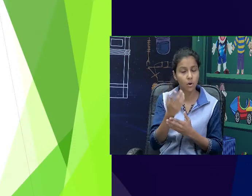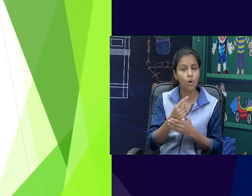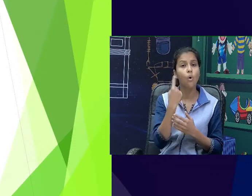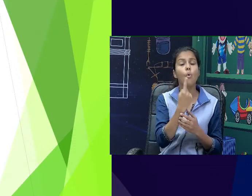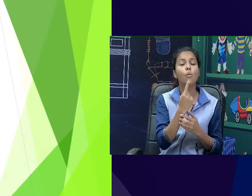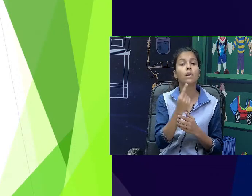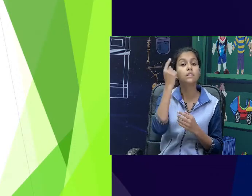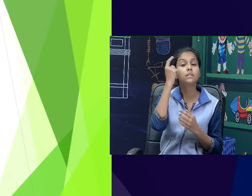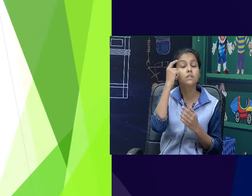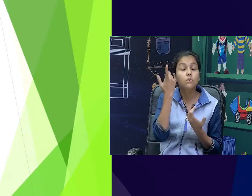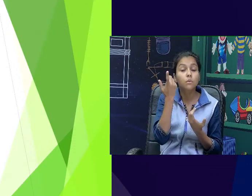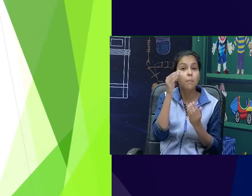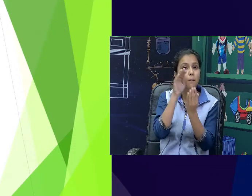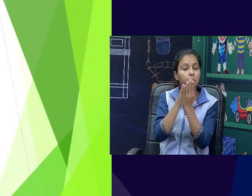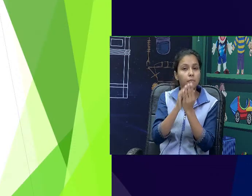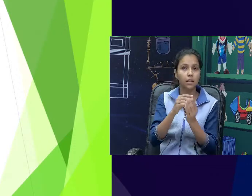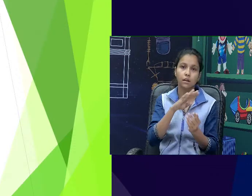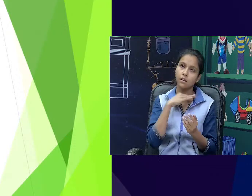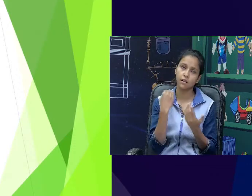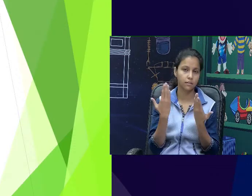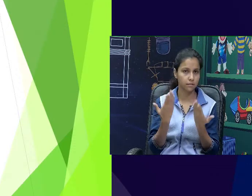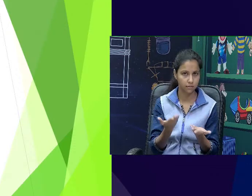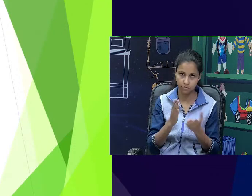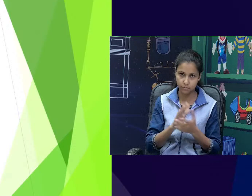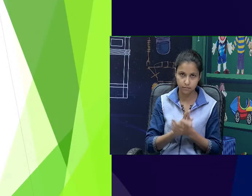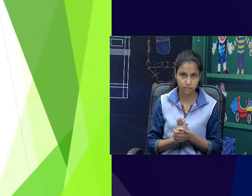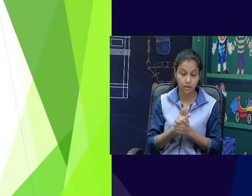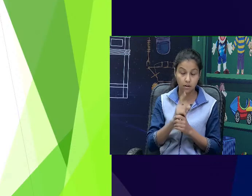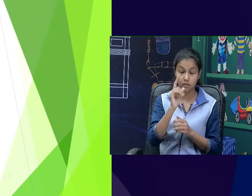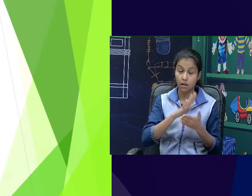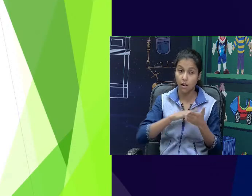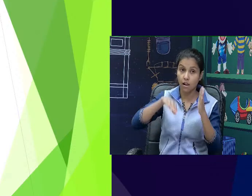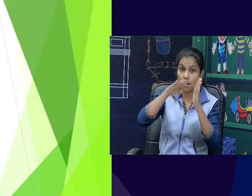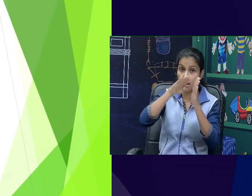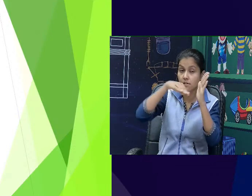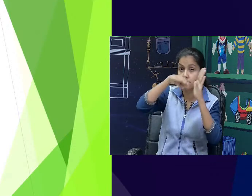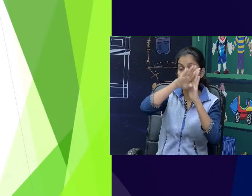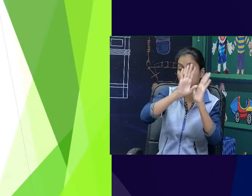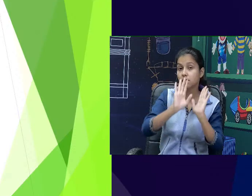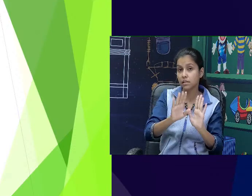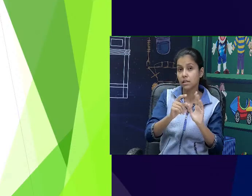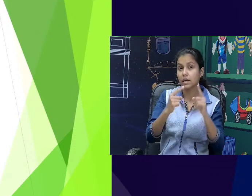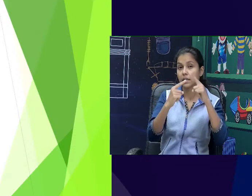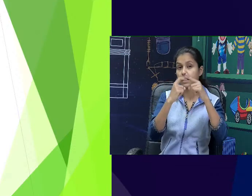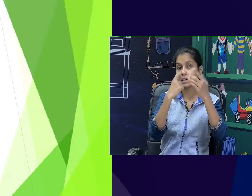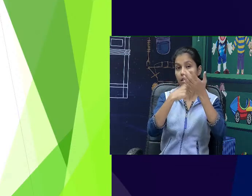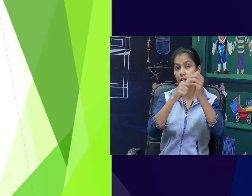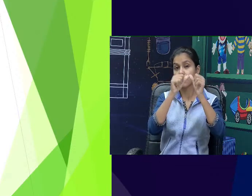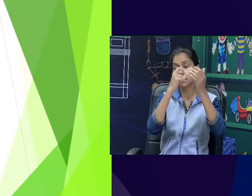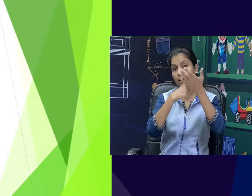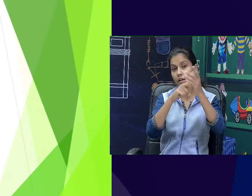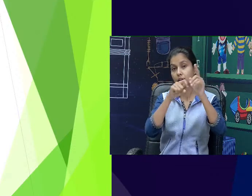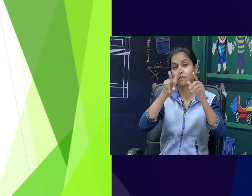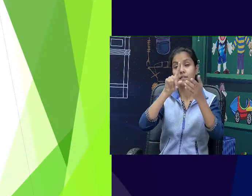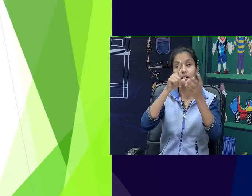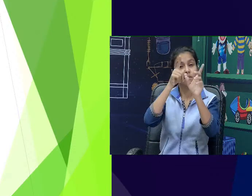thought that came inside his mind was of death. That was the level of terror that water had in